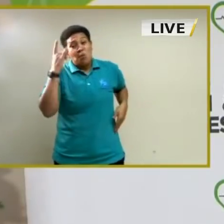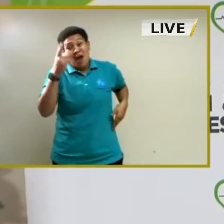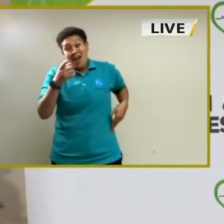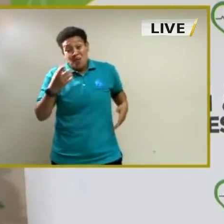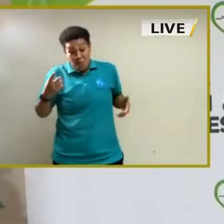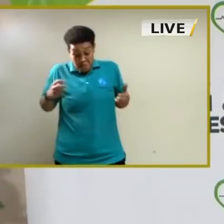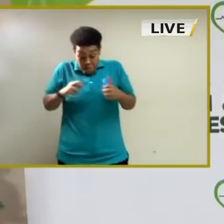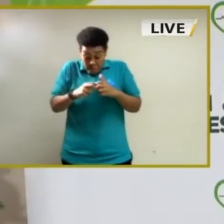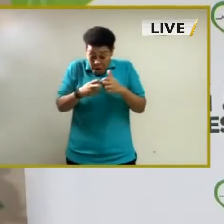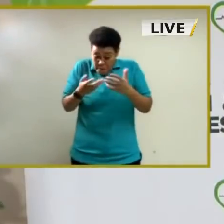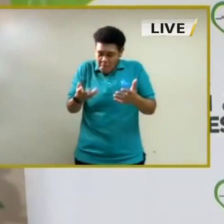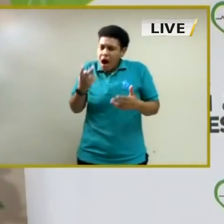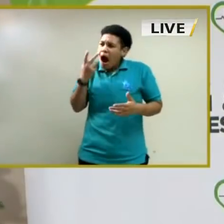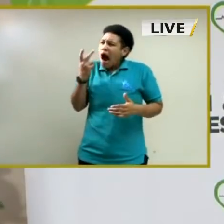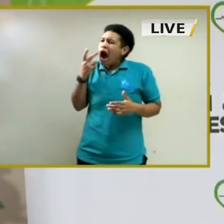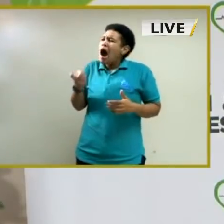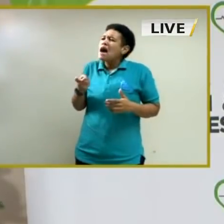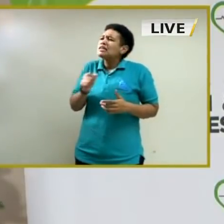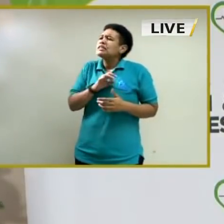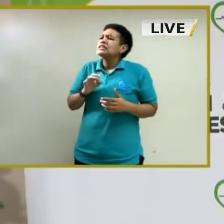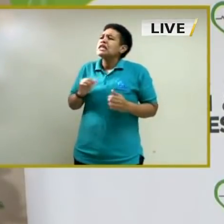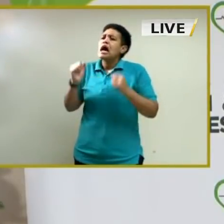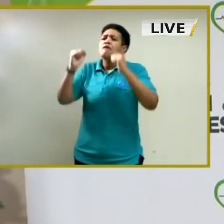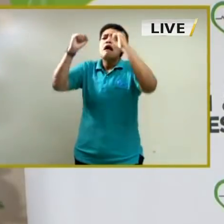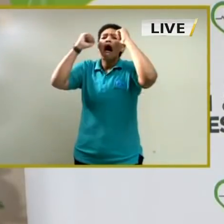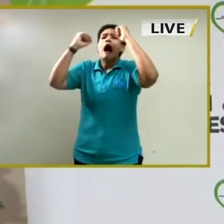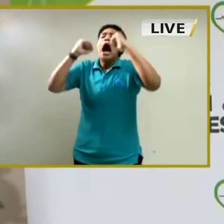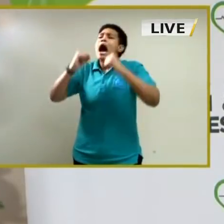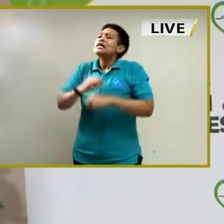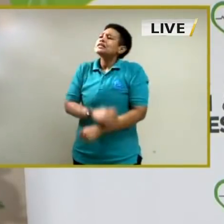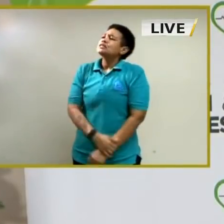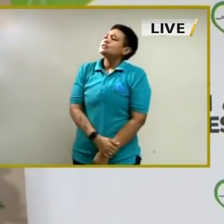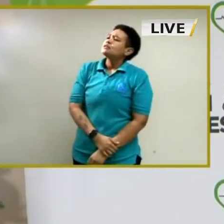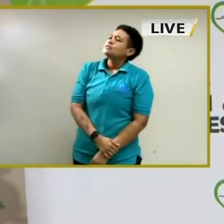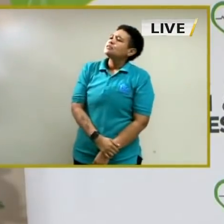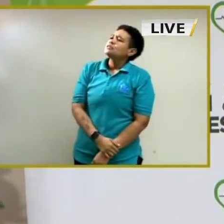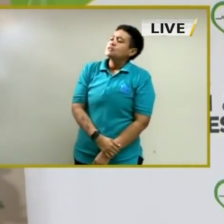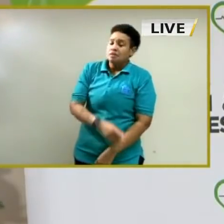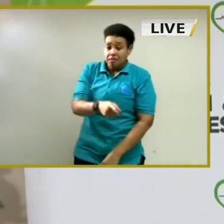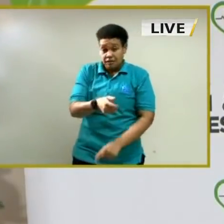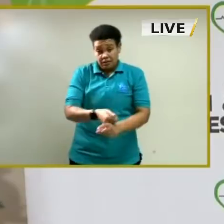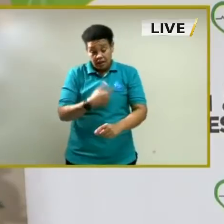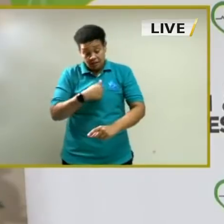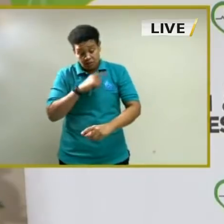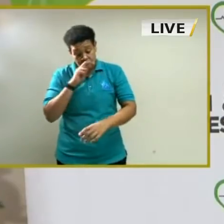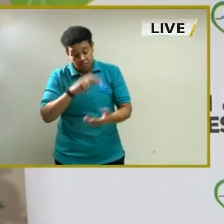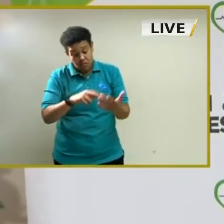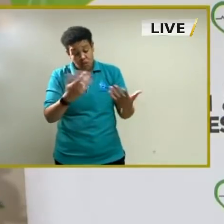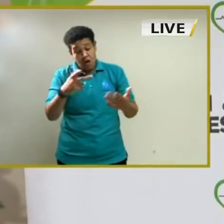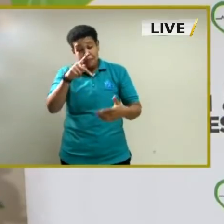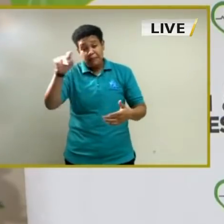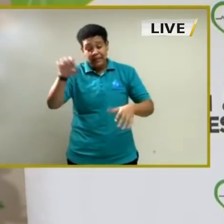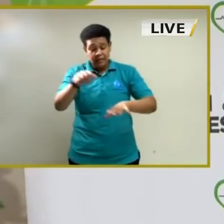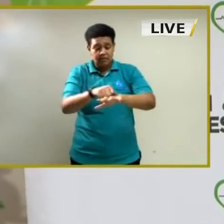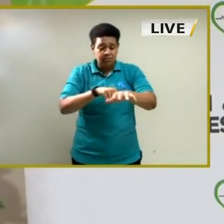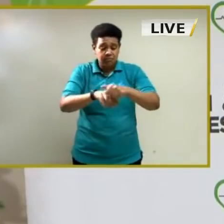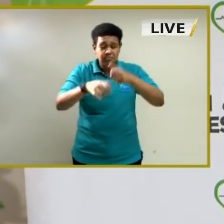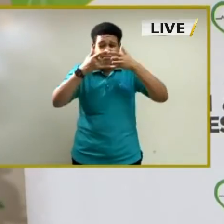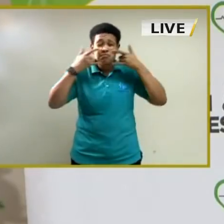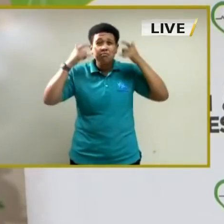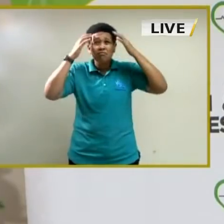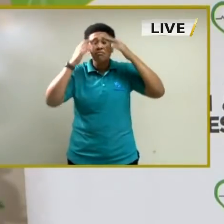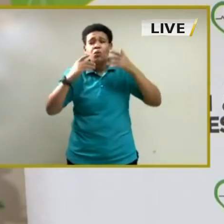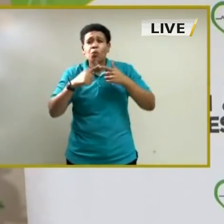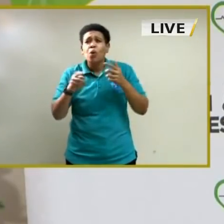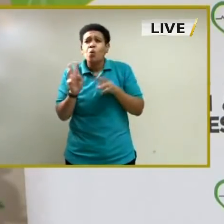bottlenecks would be personnel availability. We are reviewing our PPE requirement so that equipment